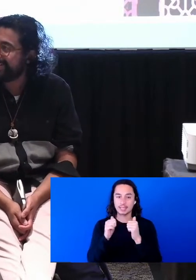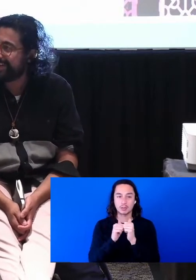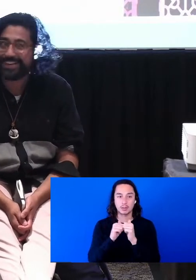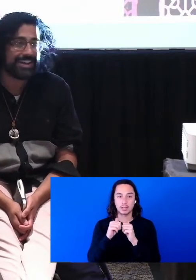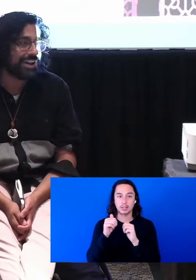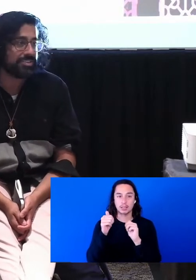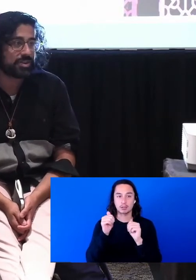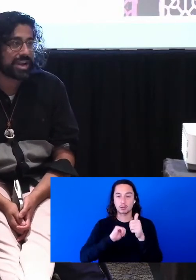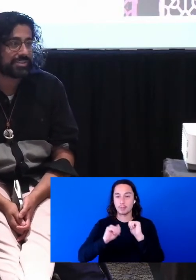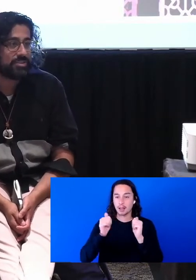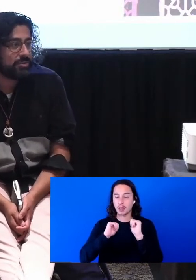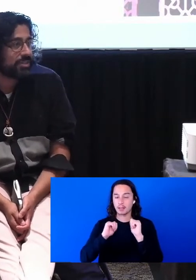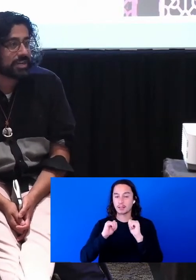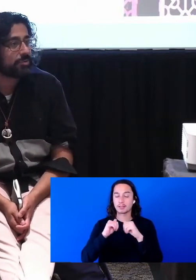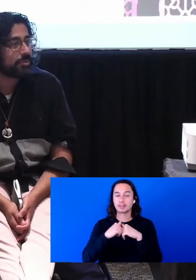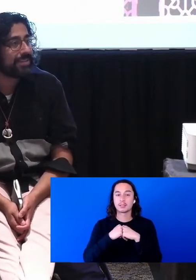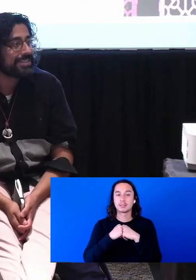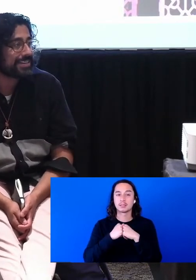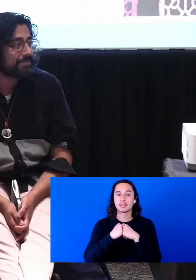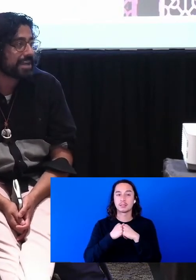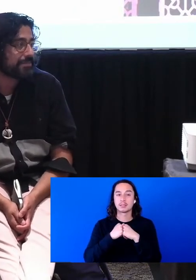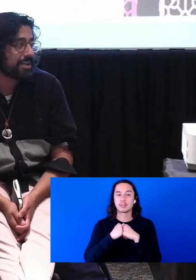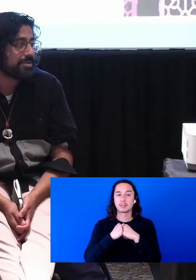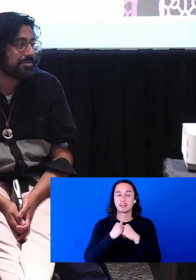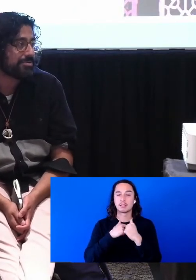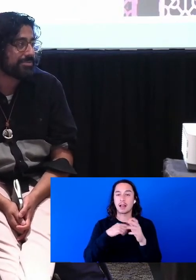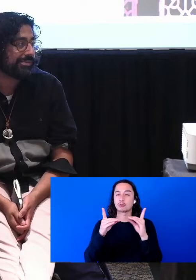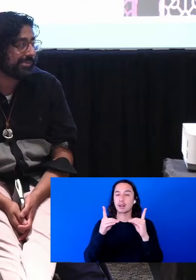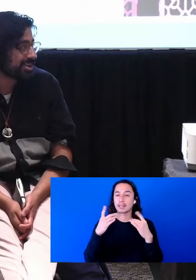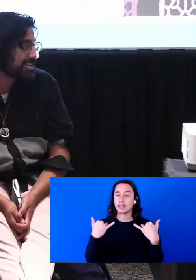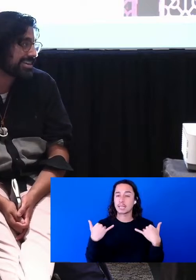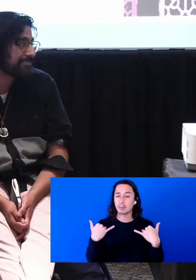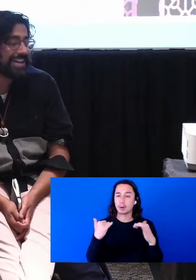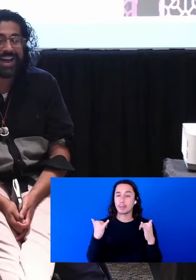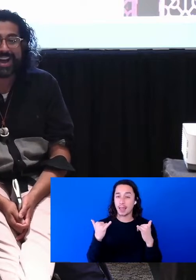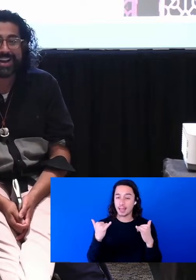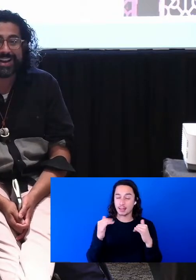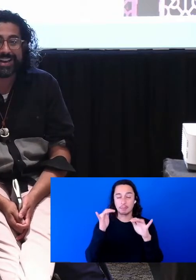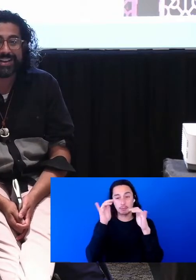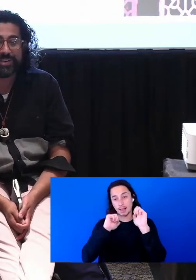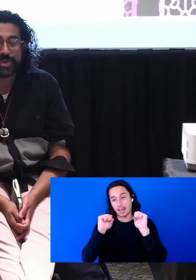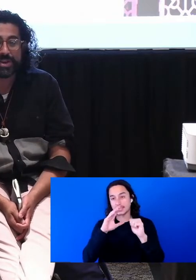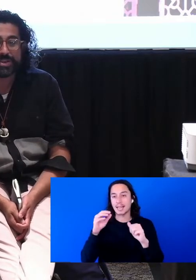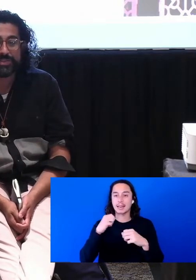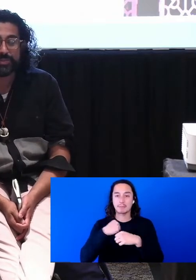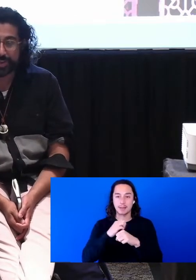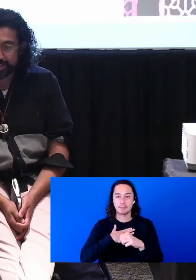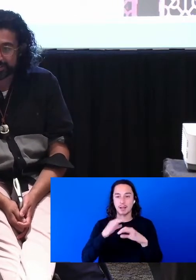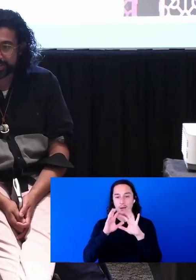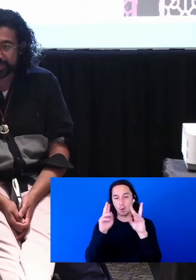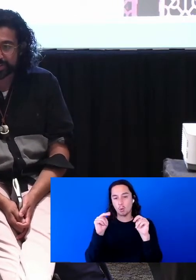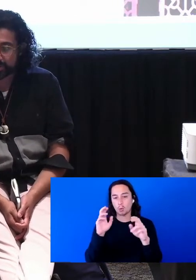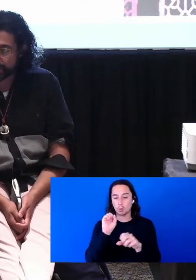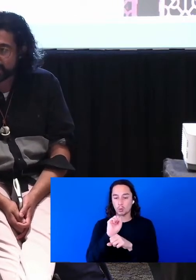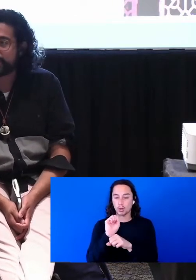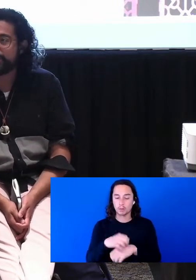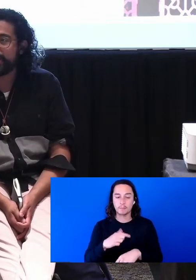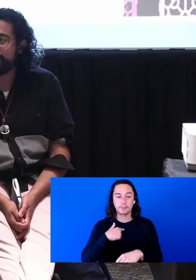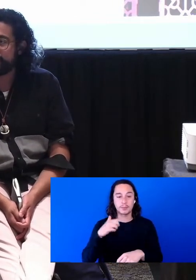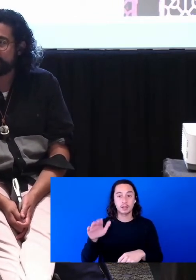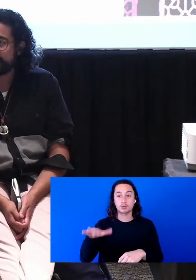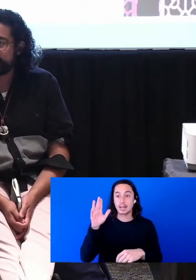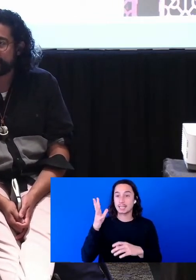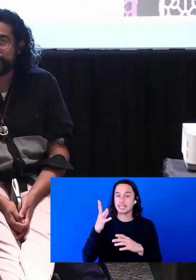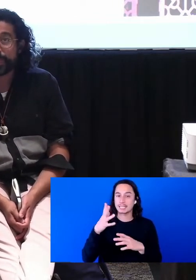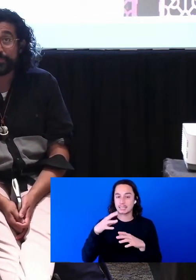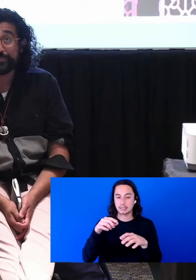process. I direct new contemporary plays and I make my own work. I was raised outside of Chicago.